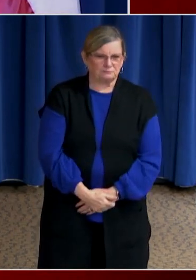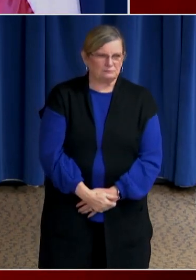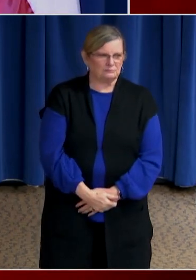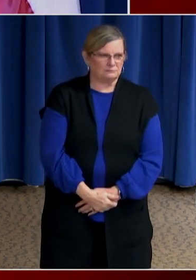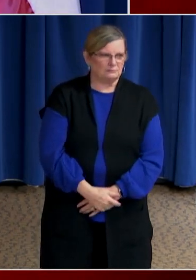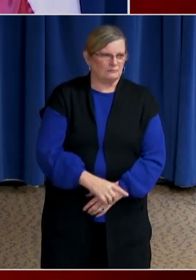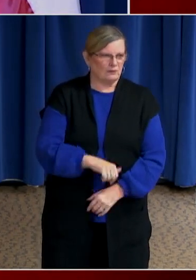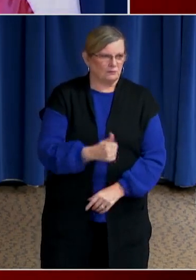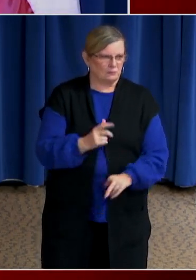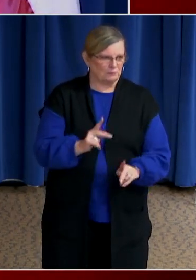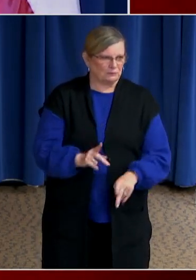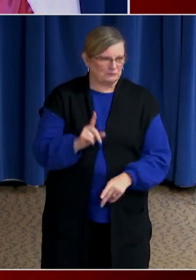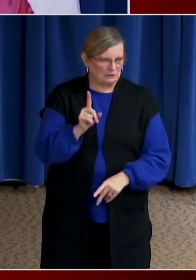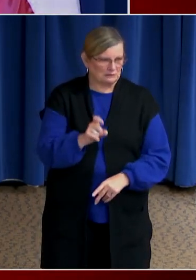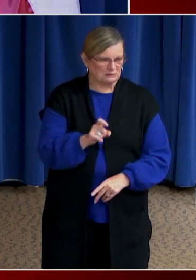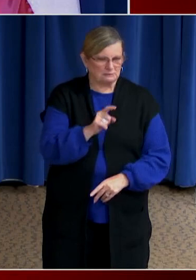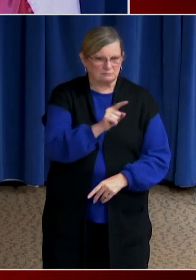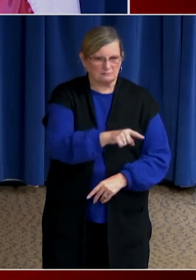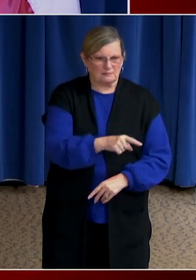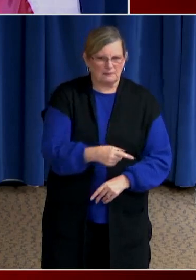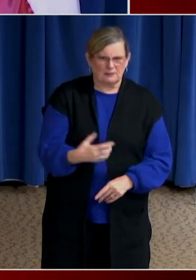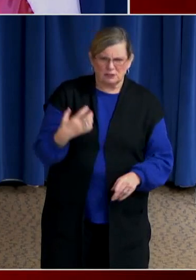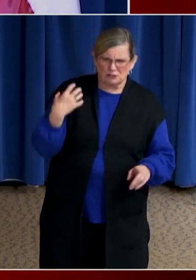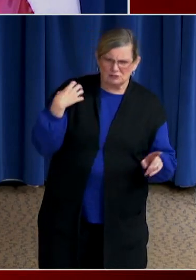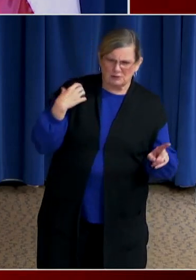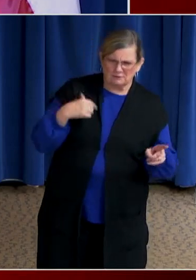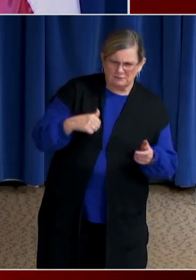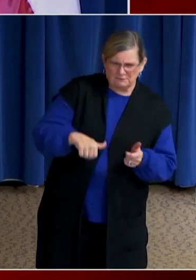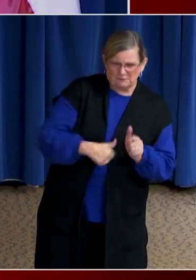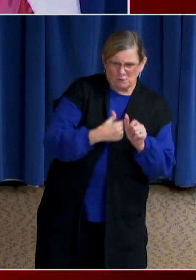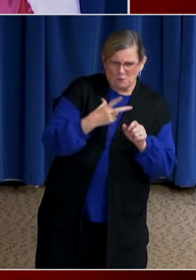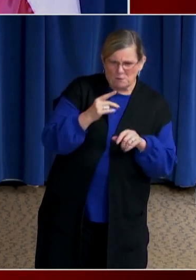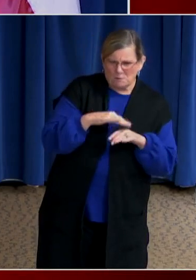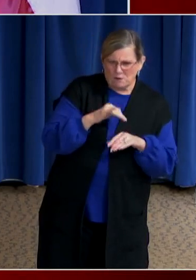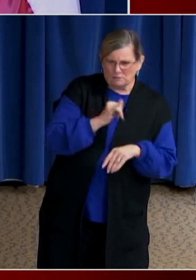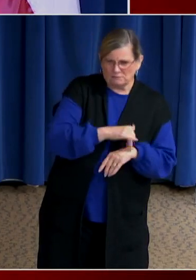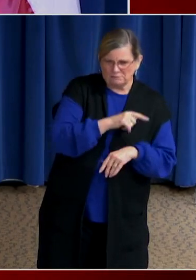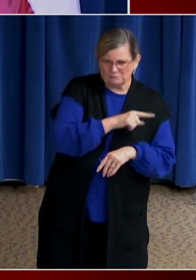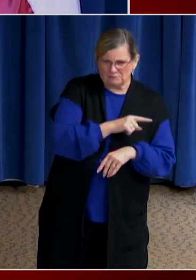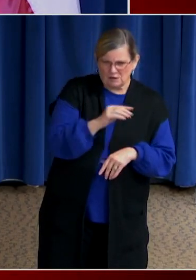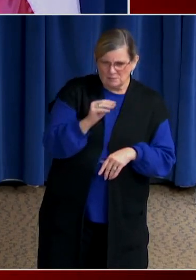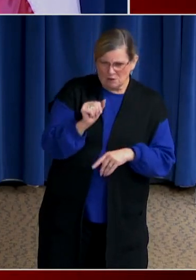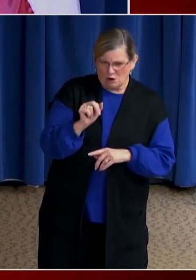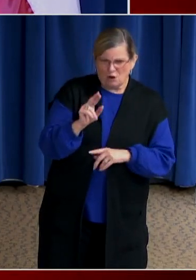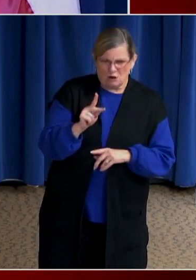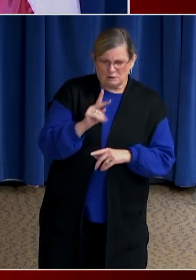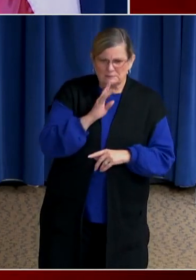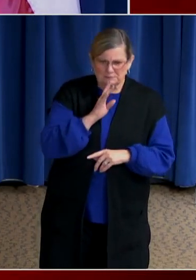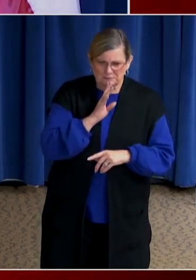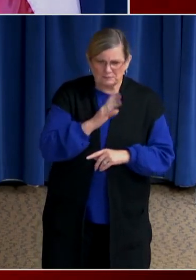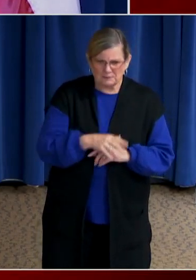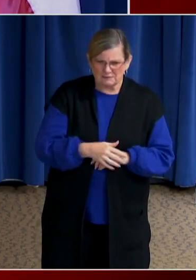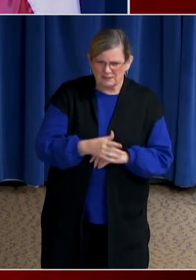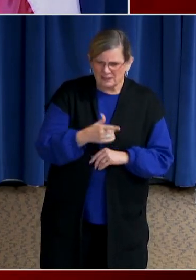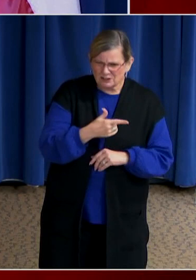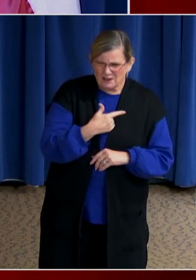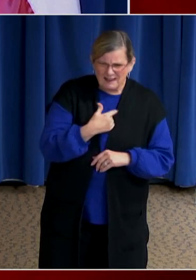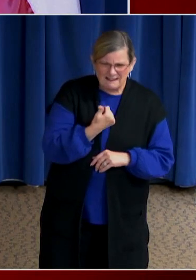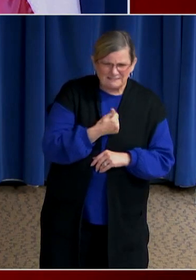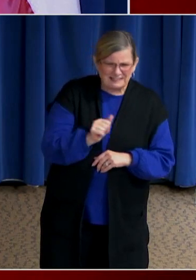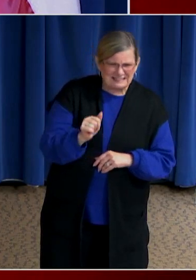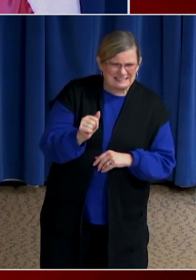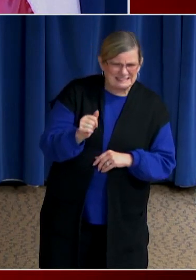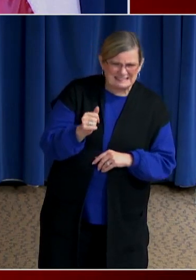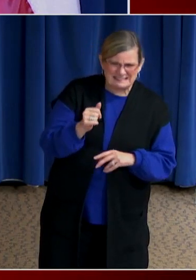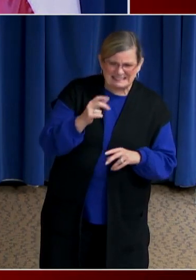Question. So, Chief, could I just follow up on that? So, do you have any suspects, or do you have